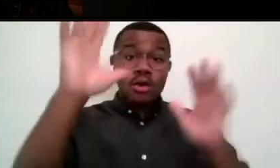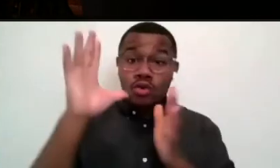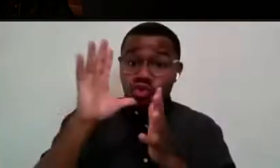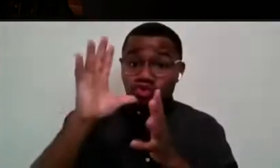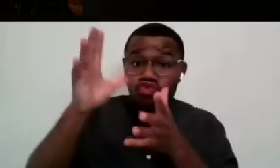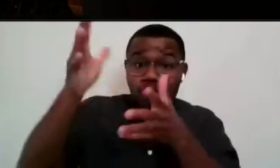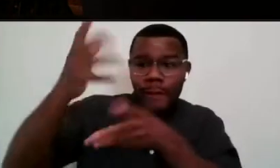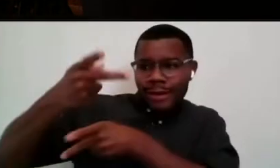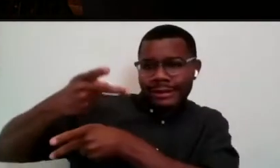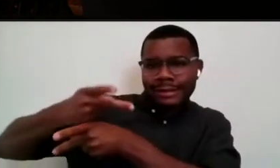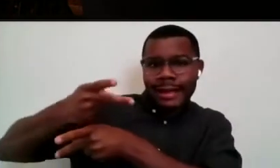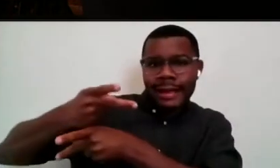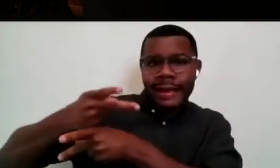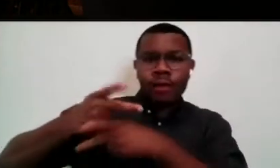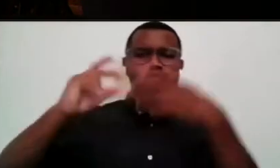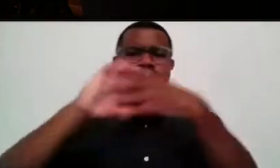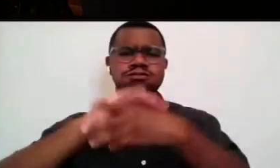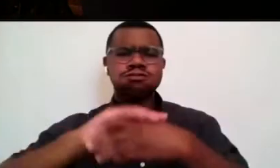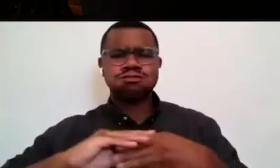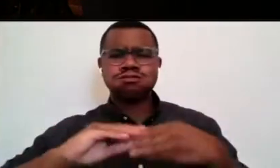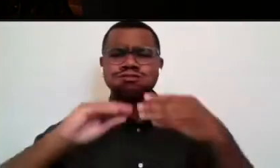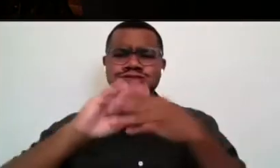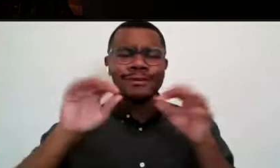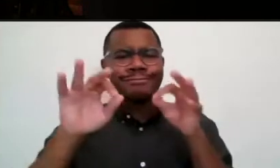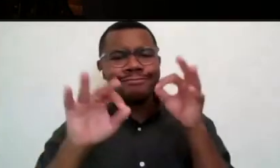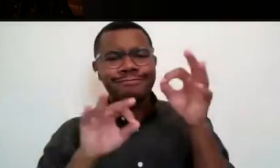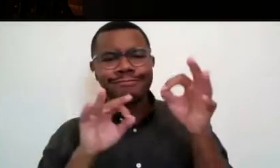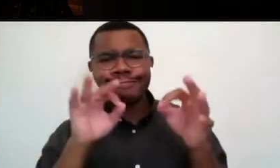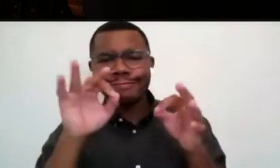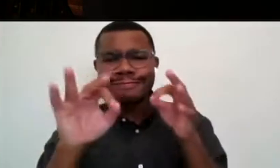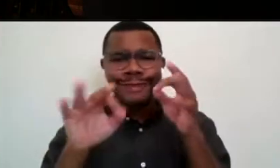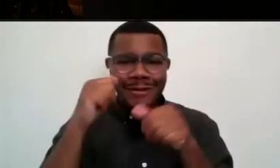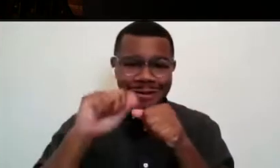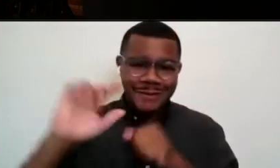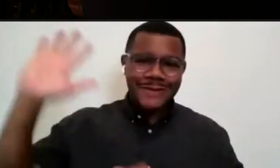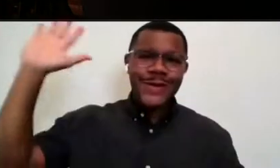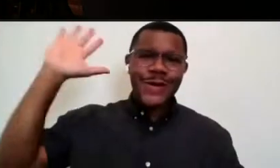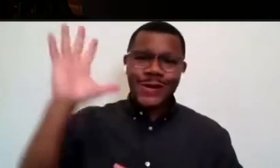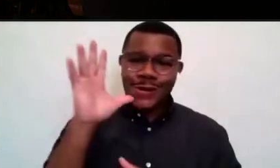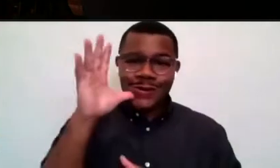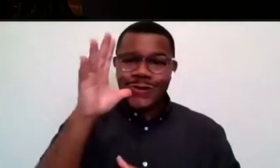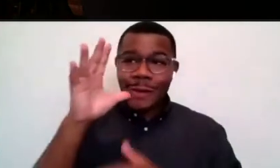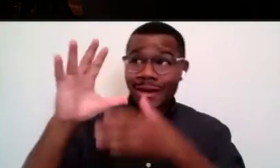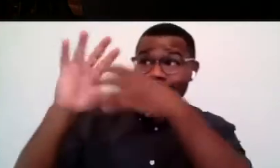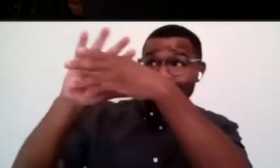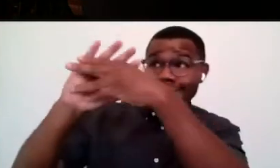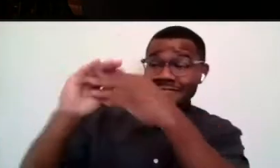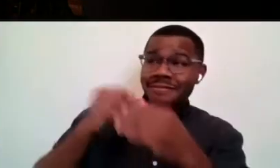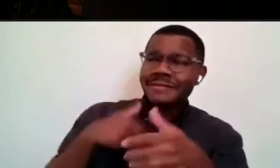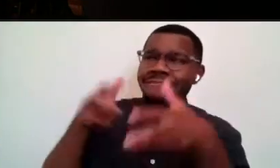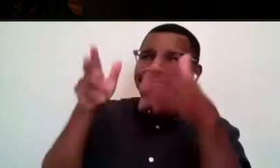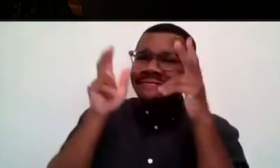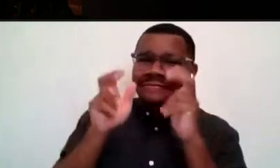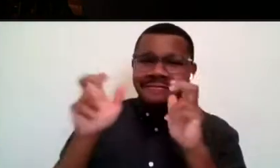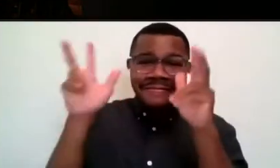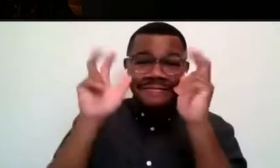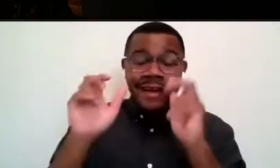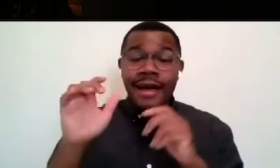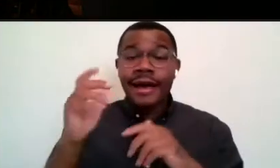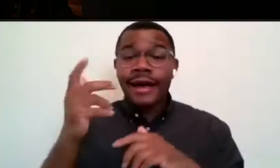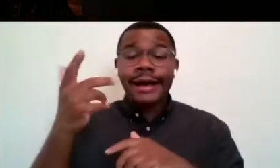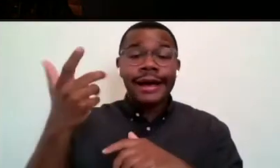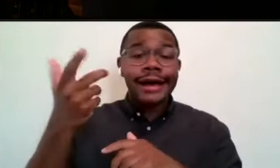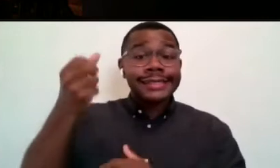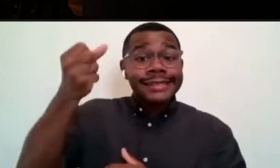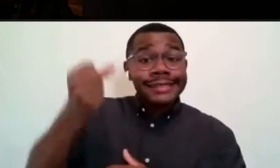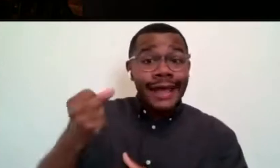That's when I first heard Grimm's fairy tales and all that stuff through my grandma and stories of the South, you know, Br'er Rabbit. I heard that through